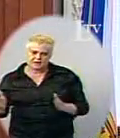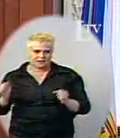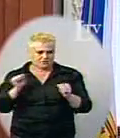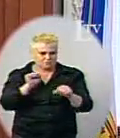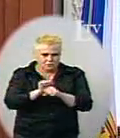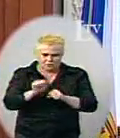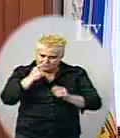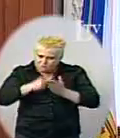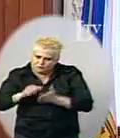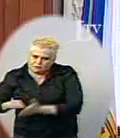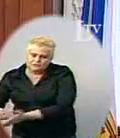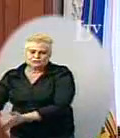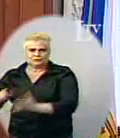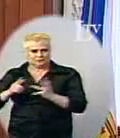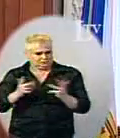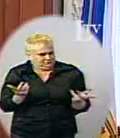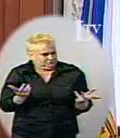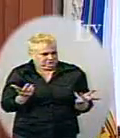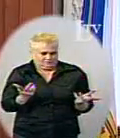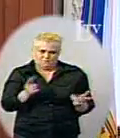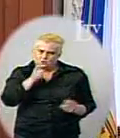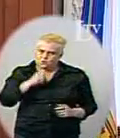the environment are at stake.